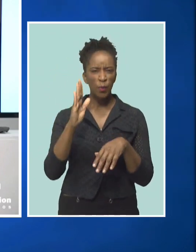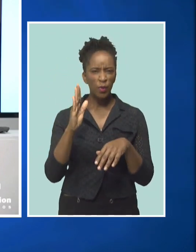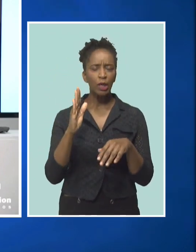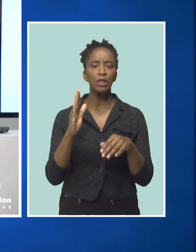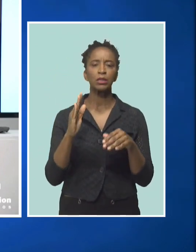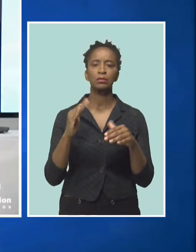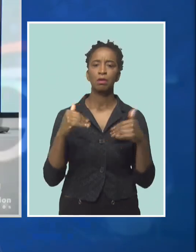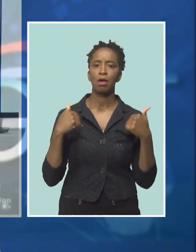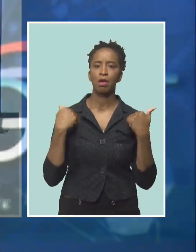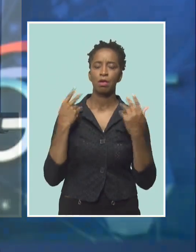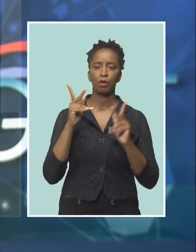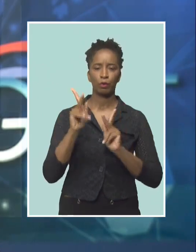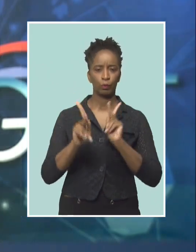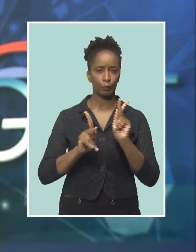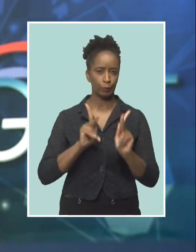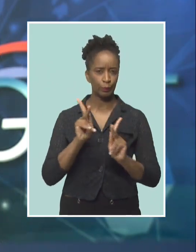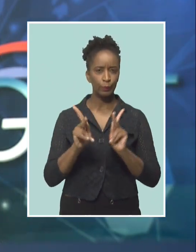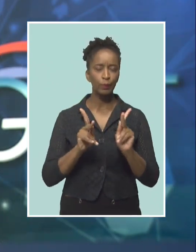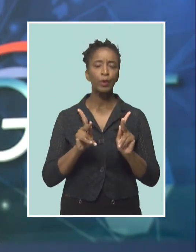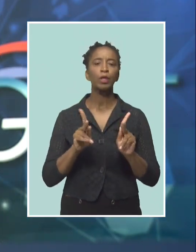rising to fill the void.